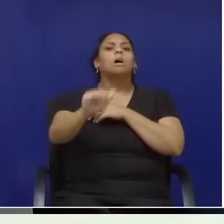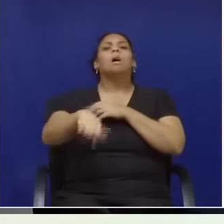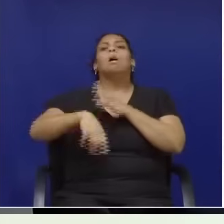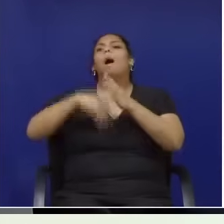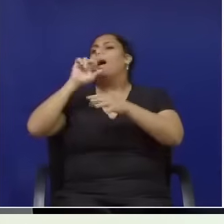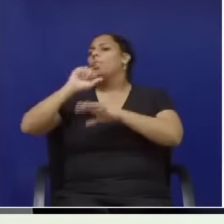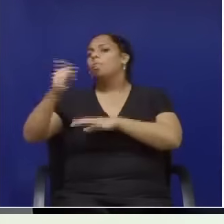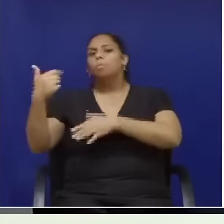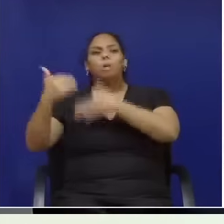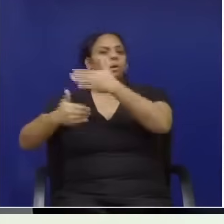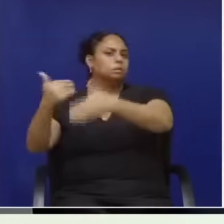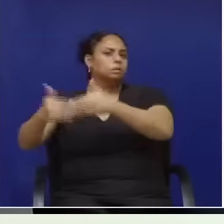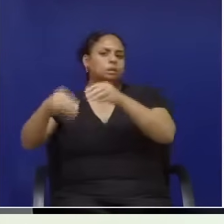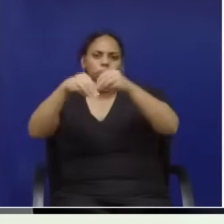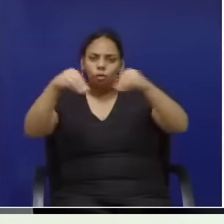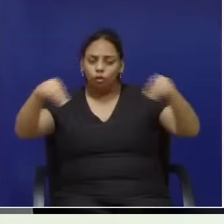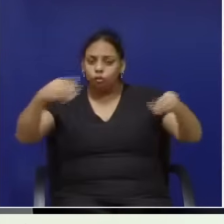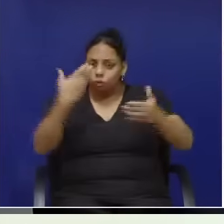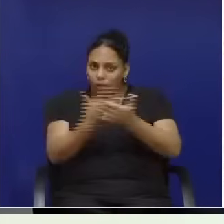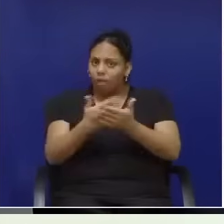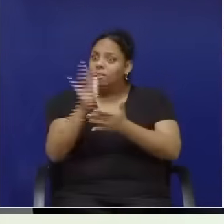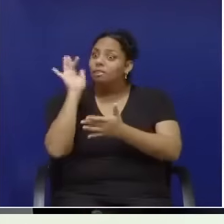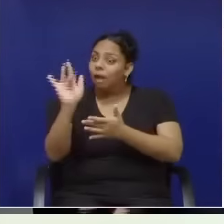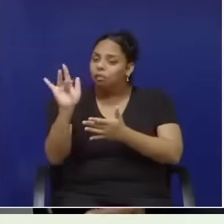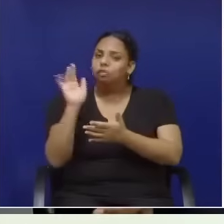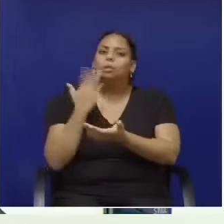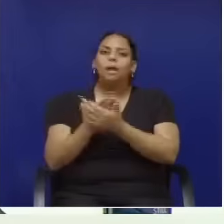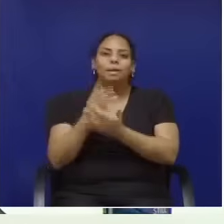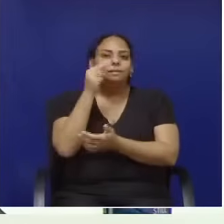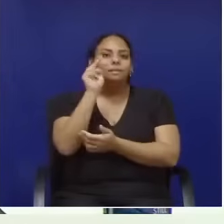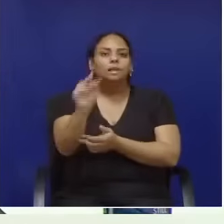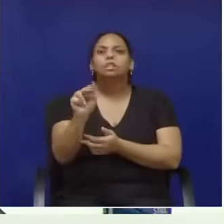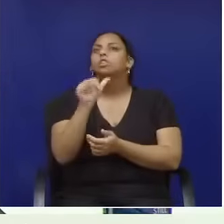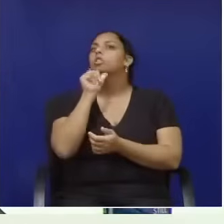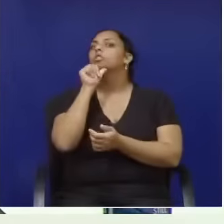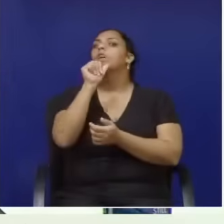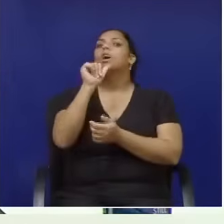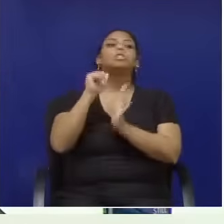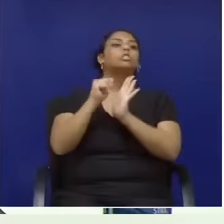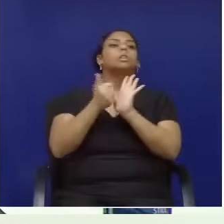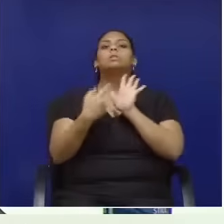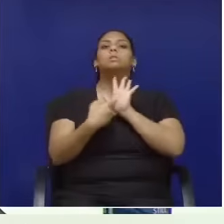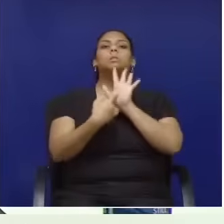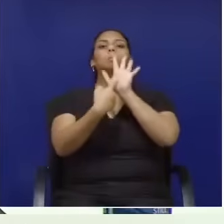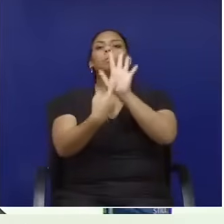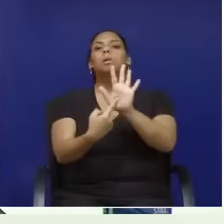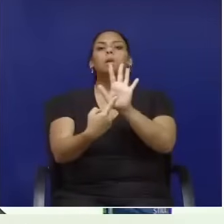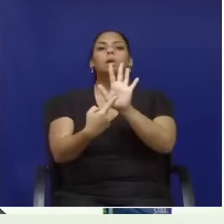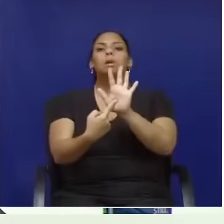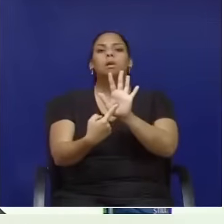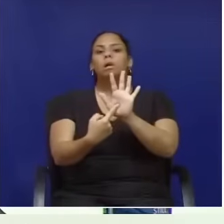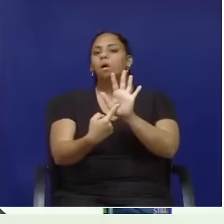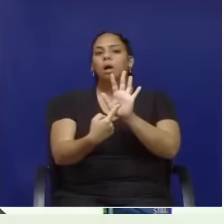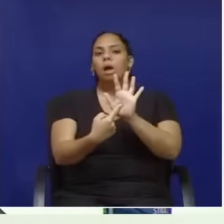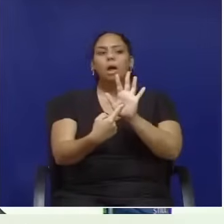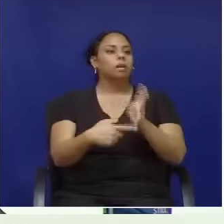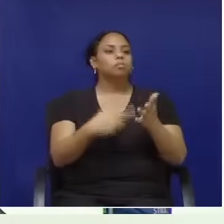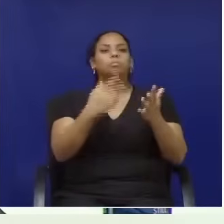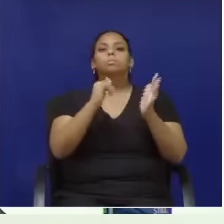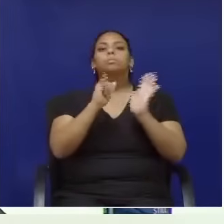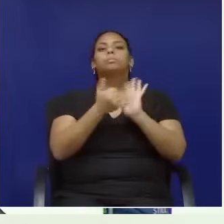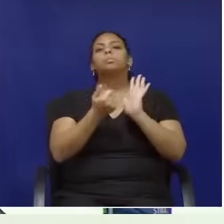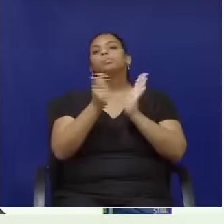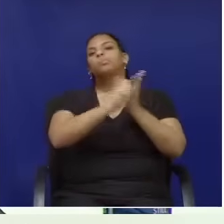processing plants. So you can touch them, you can see them. It's not just symbolic and diplomatic missions. There